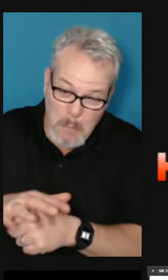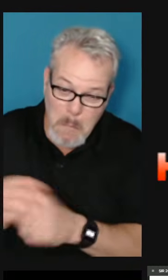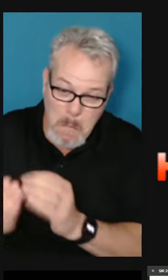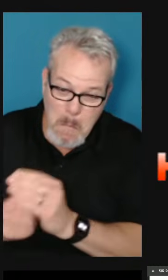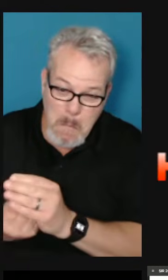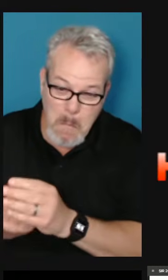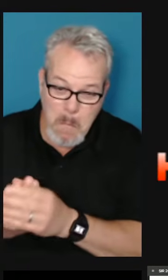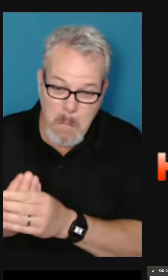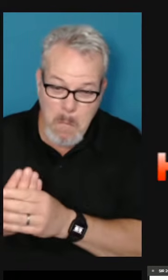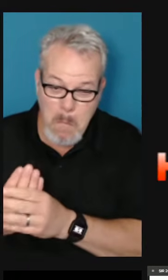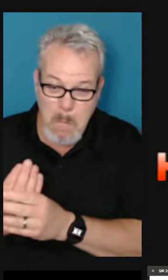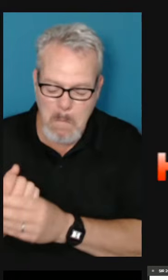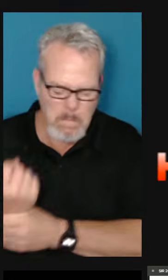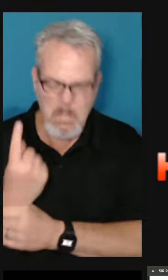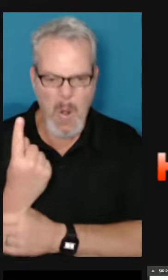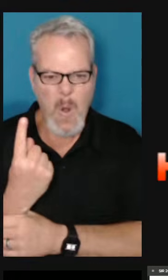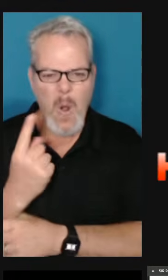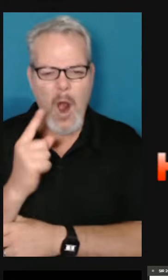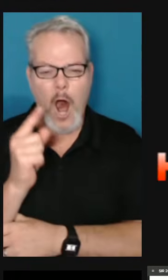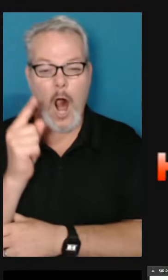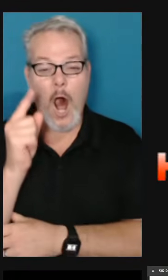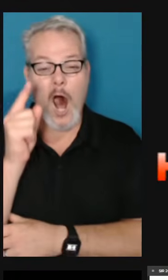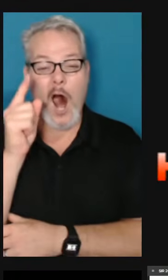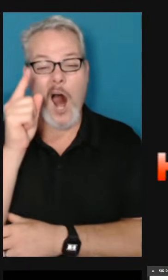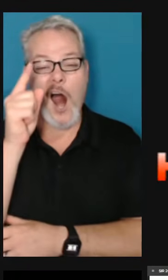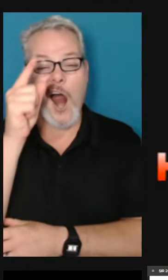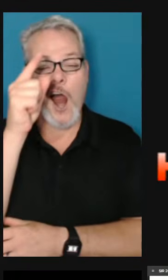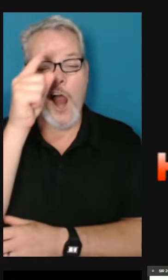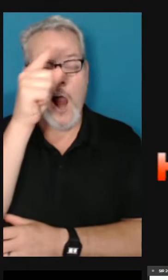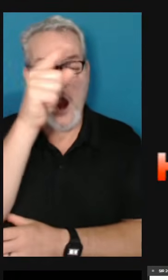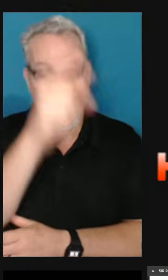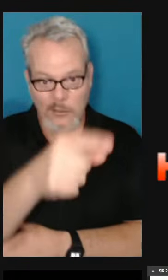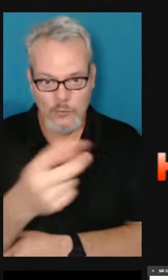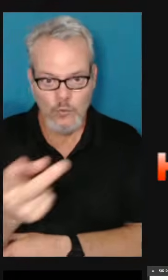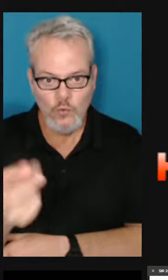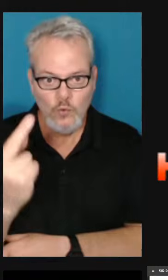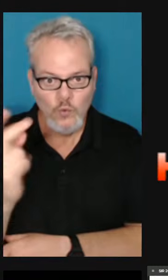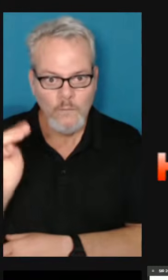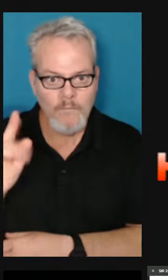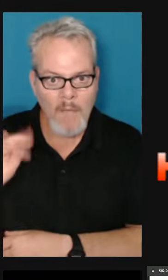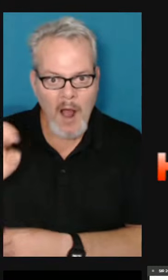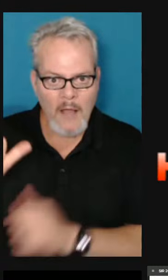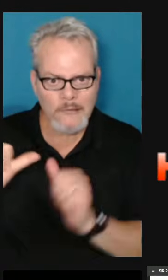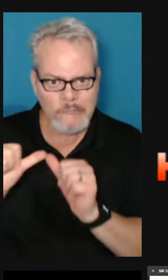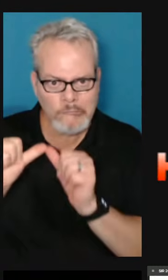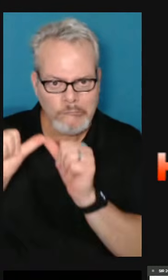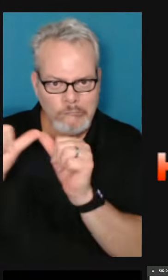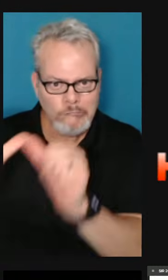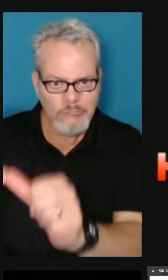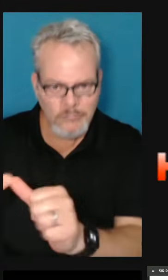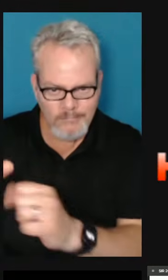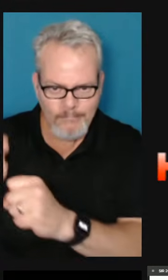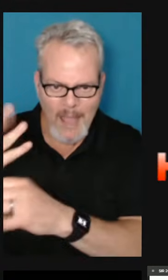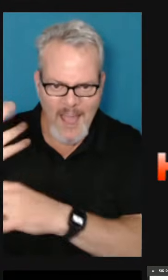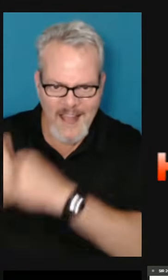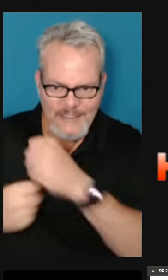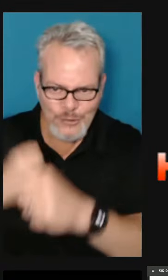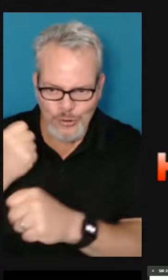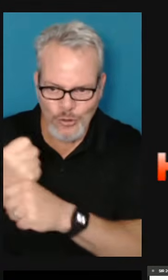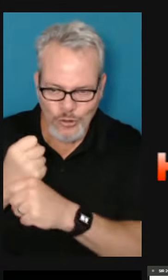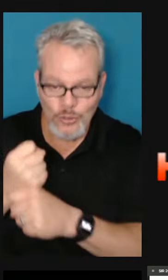away to erupt for the next many years, in that buildup, it also began having this